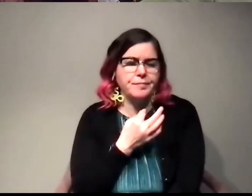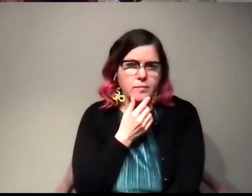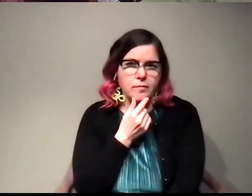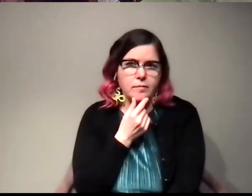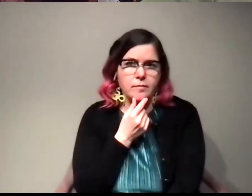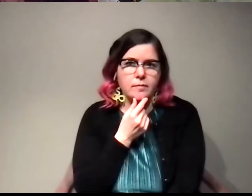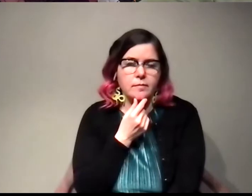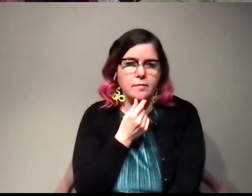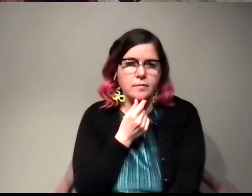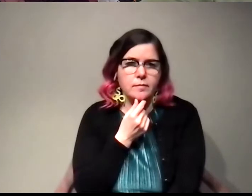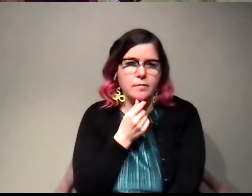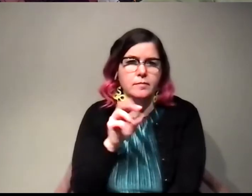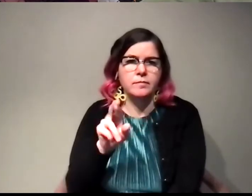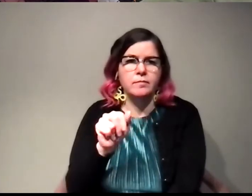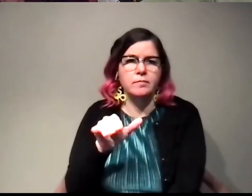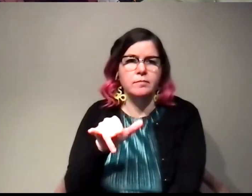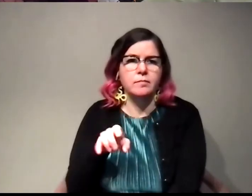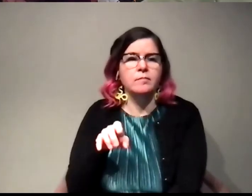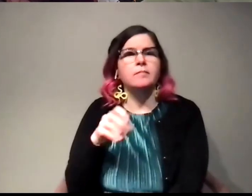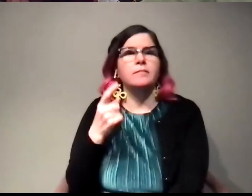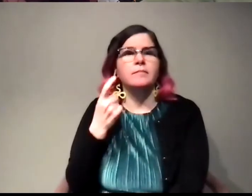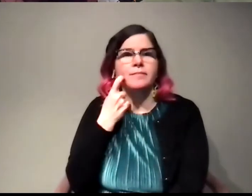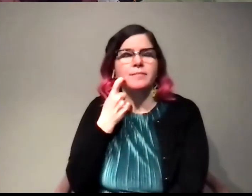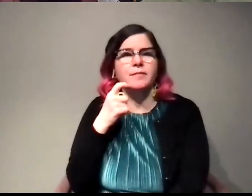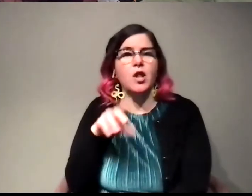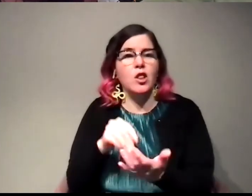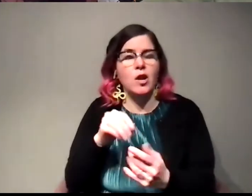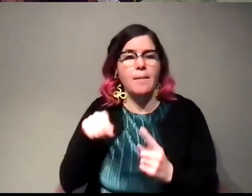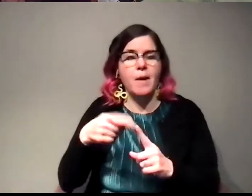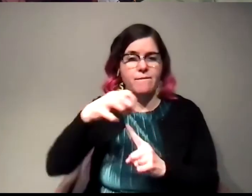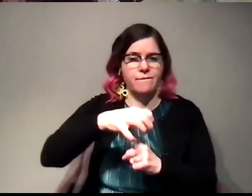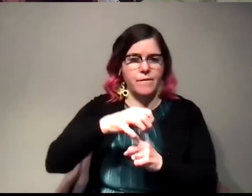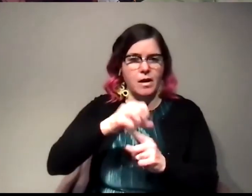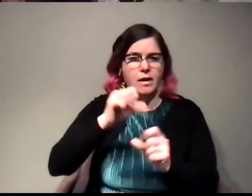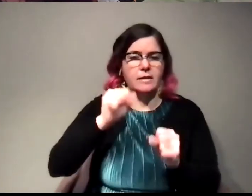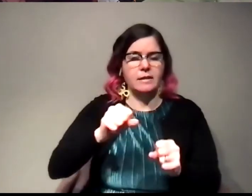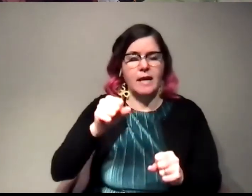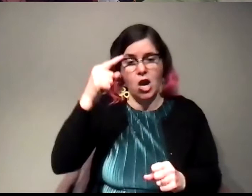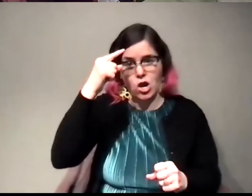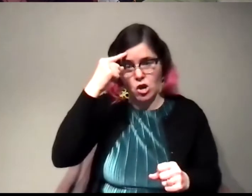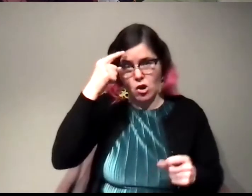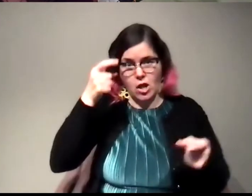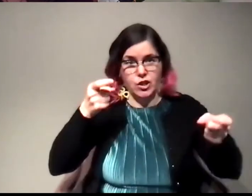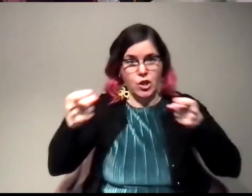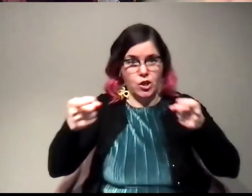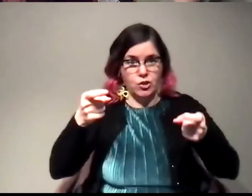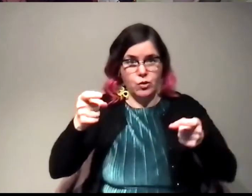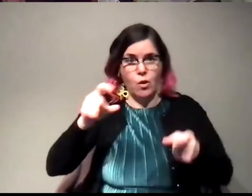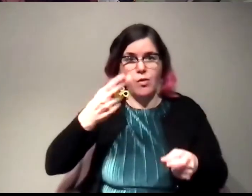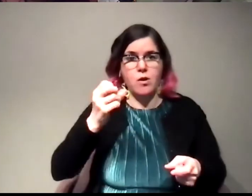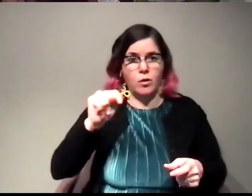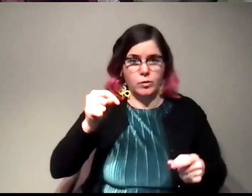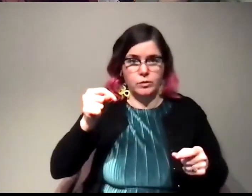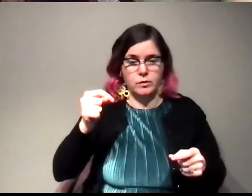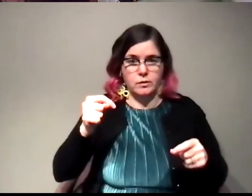This is from Ray. We have recently learned about fungus that can neurologically control their hosts. That means like their